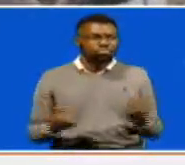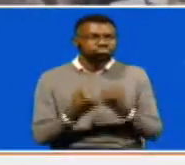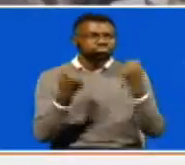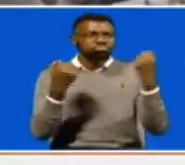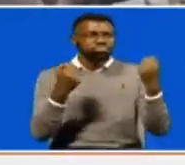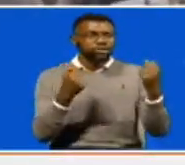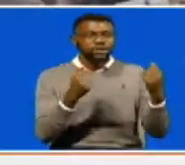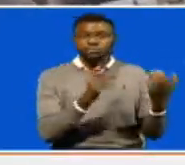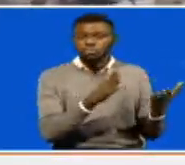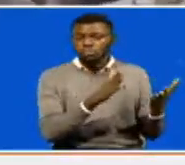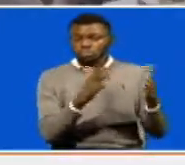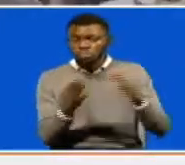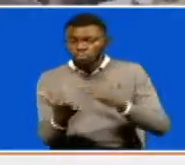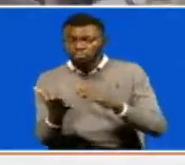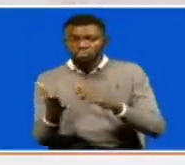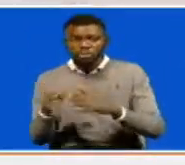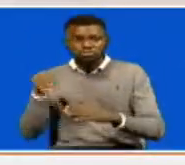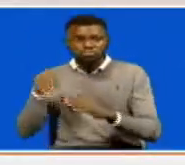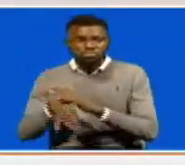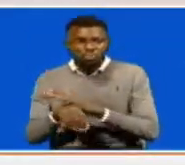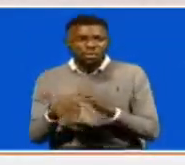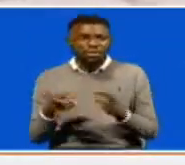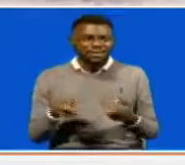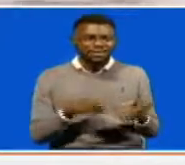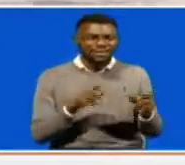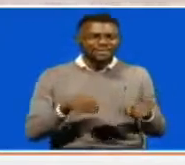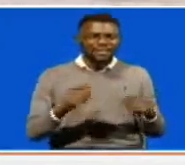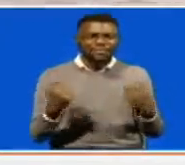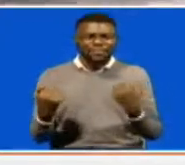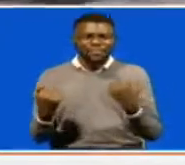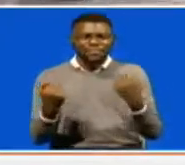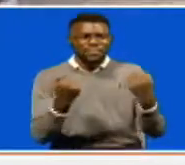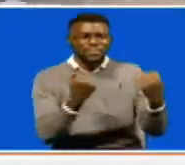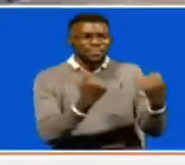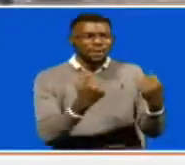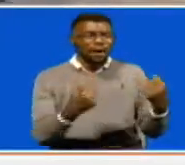plunging into the river. The teacher was heading home when his car hit a motorcycle before plunging.